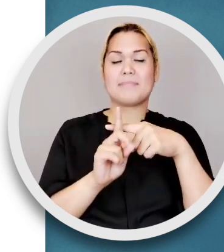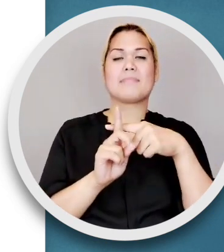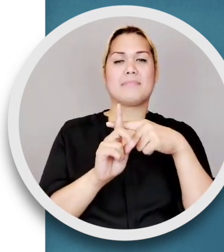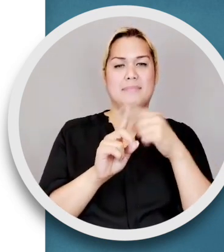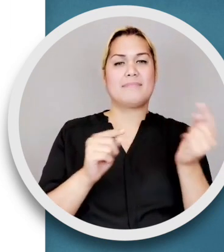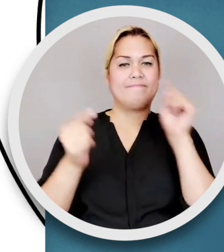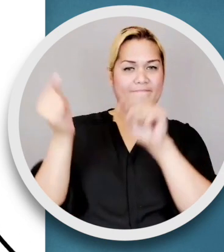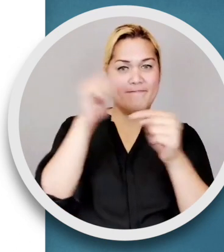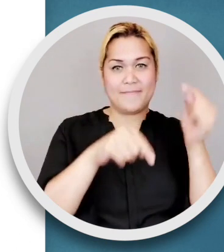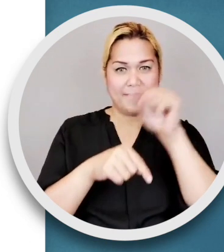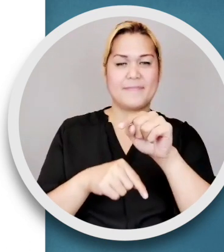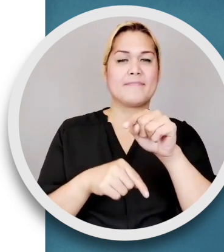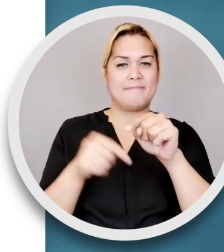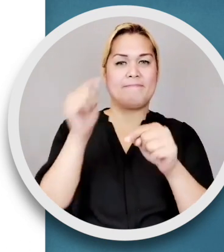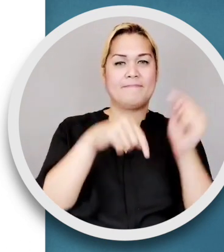conditions.